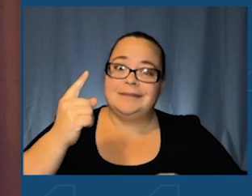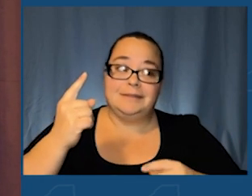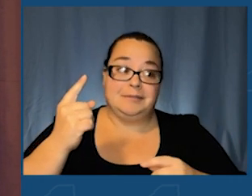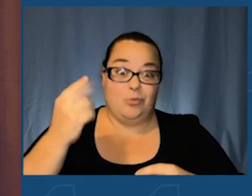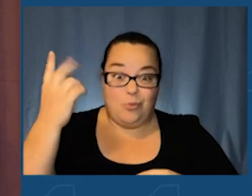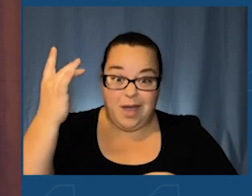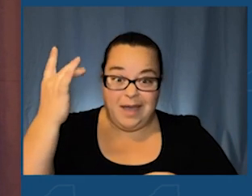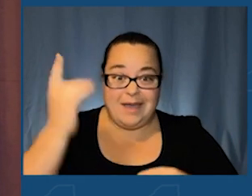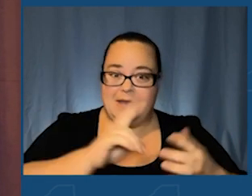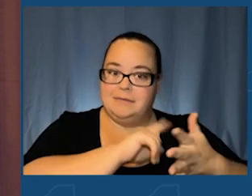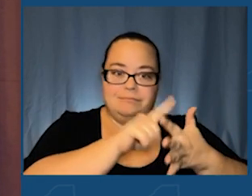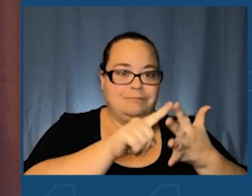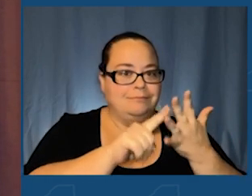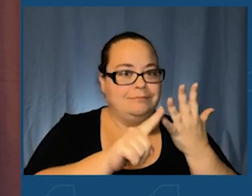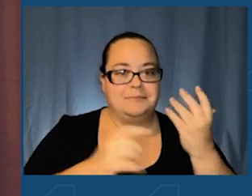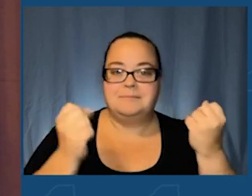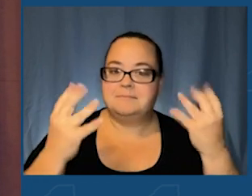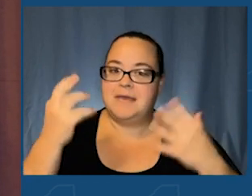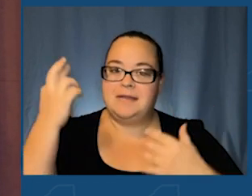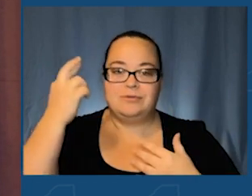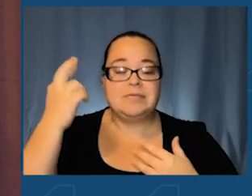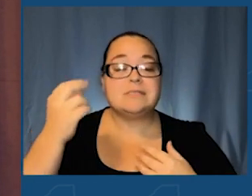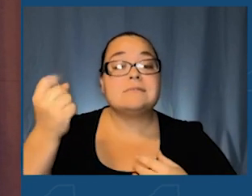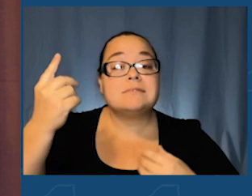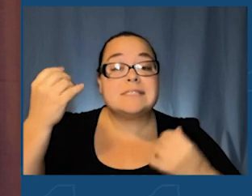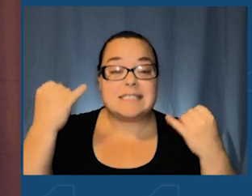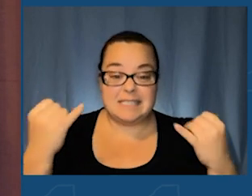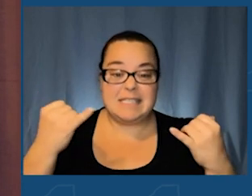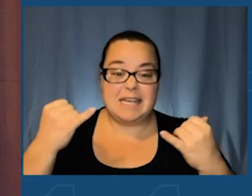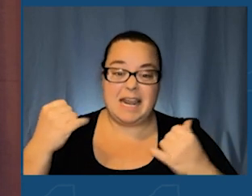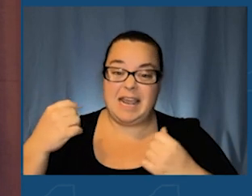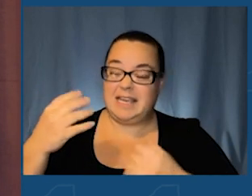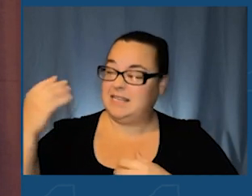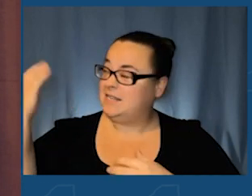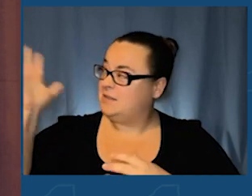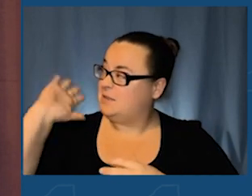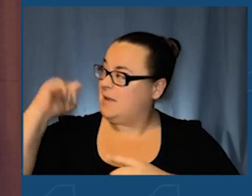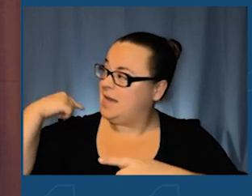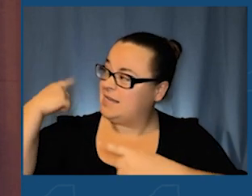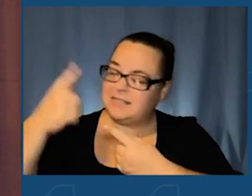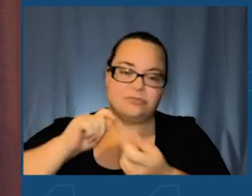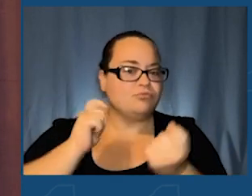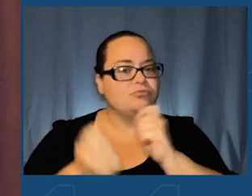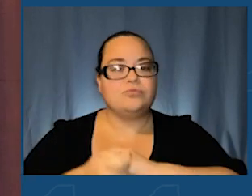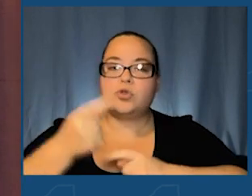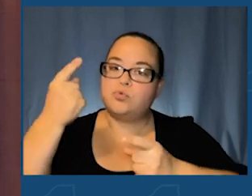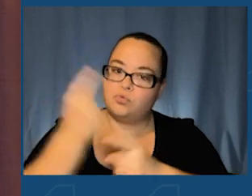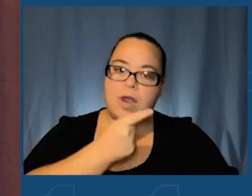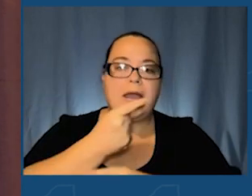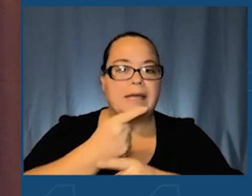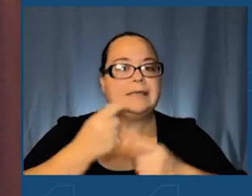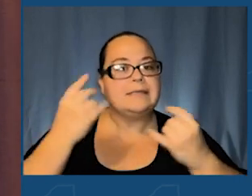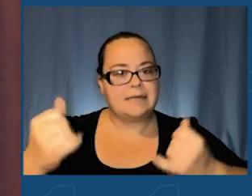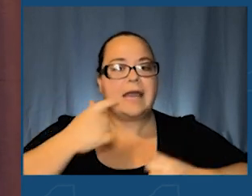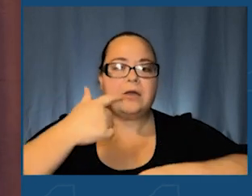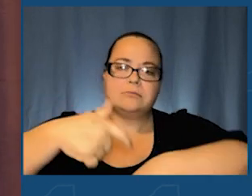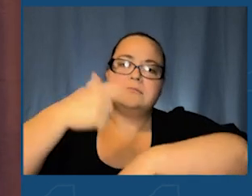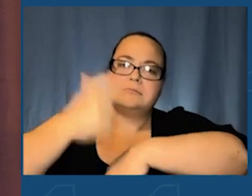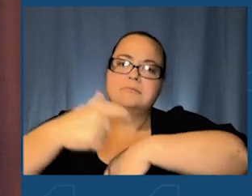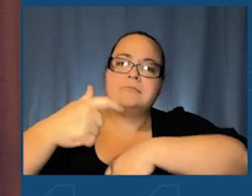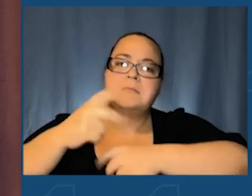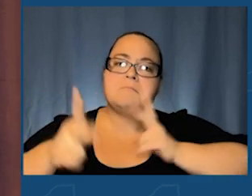reasons. But today we're going to right the wrong of the past and say it's finally time that people can vote by mail. We saw it work during